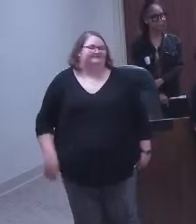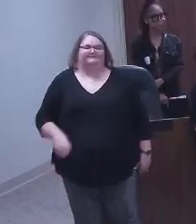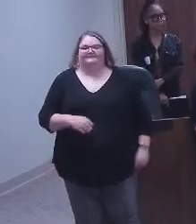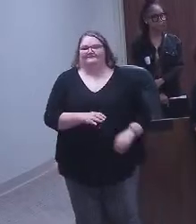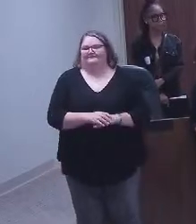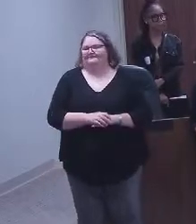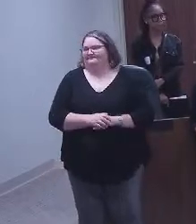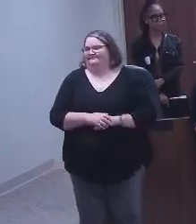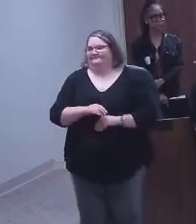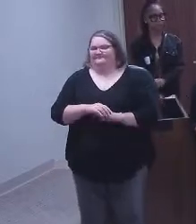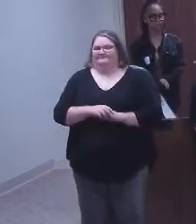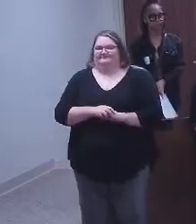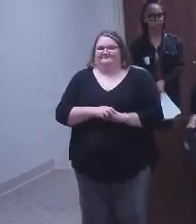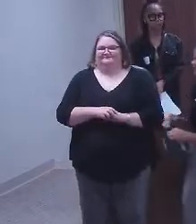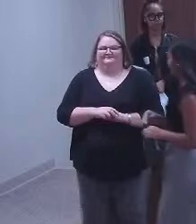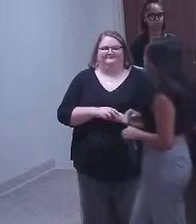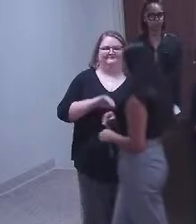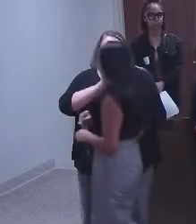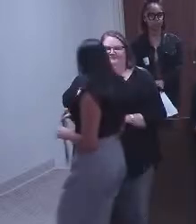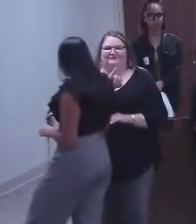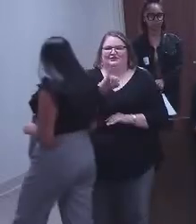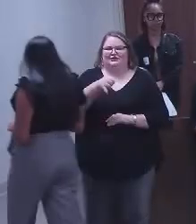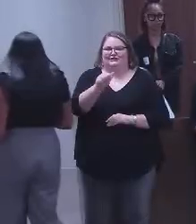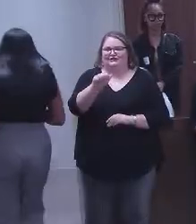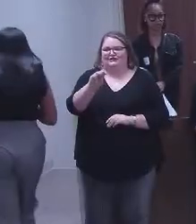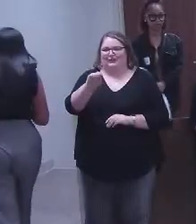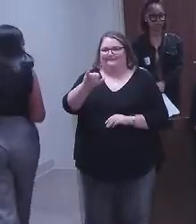Jamila Watson.